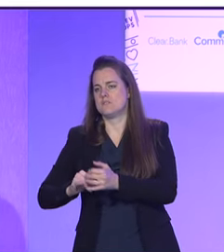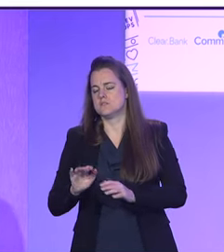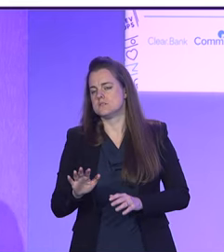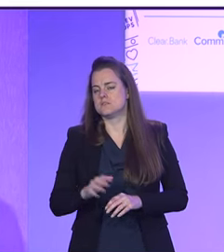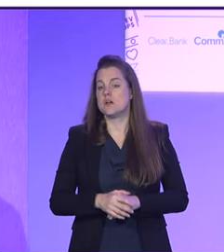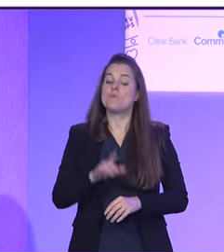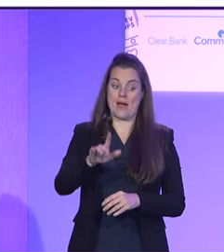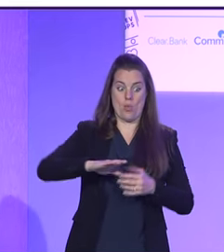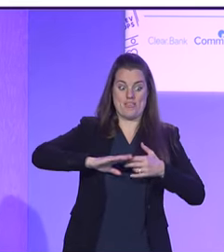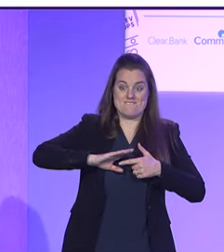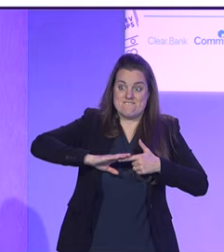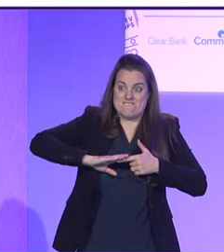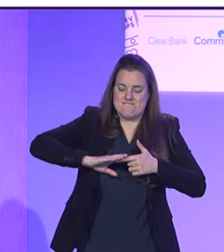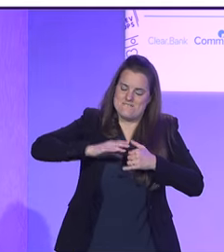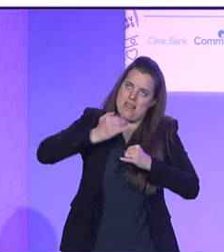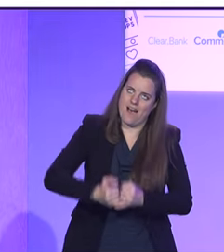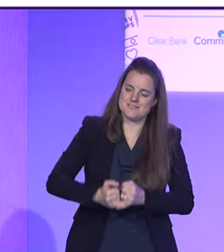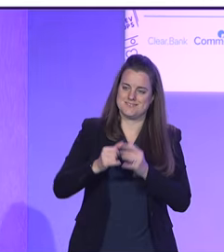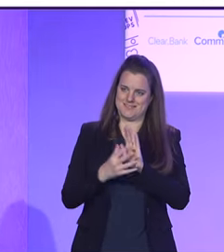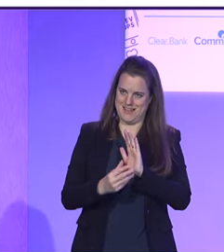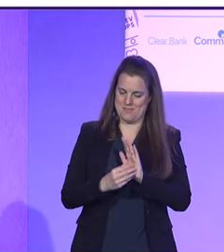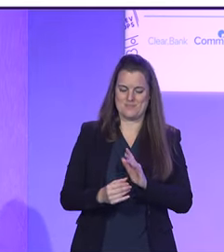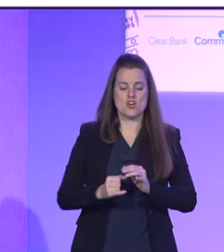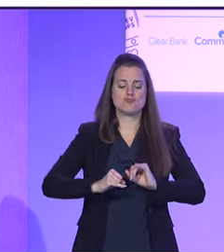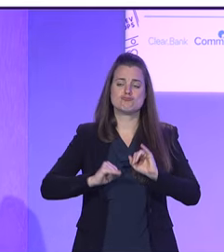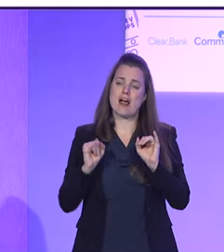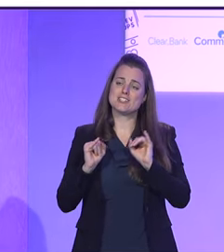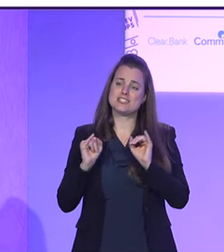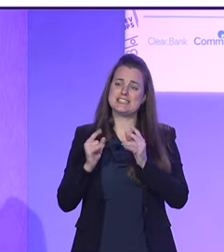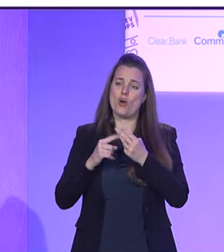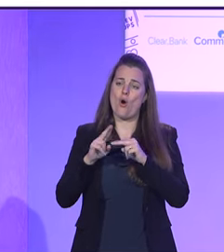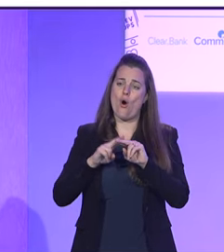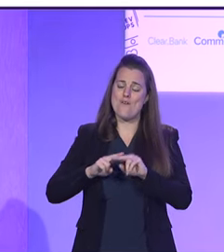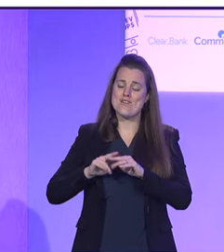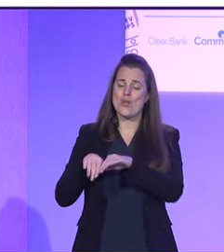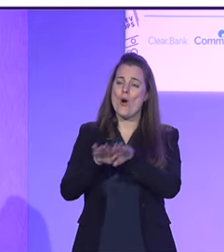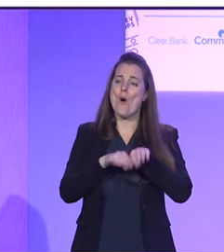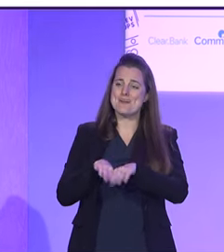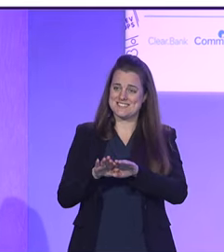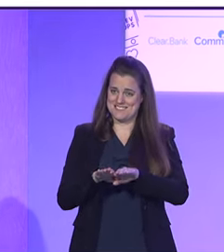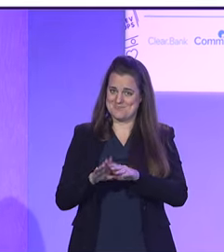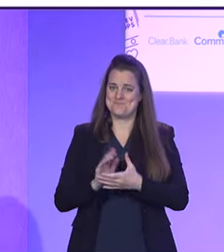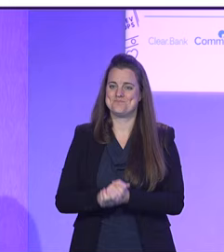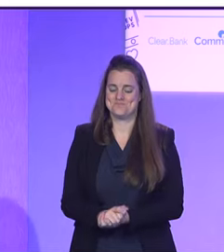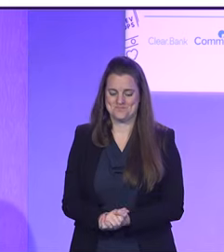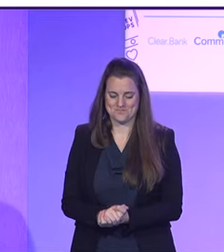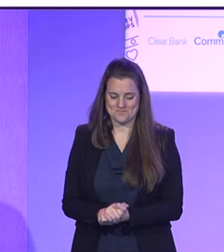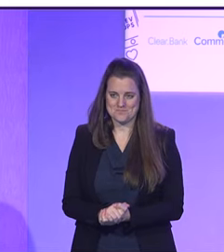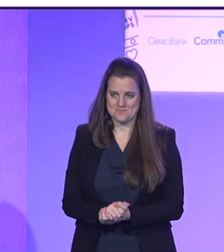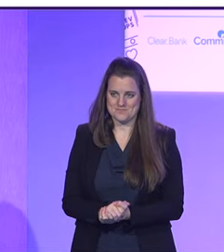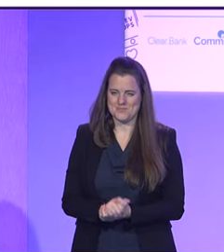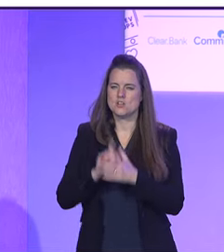So this is the final archetype, which is called the tragedy of the commons. And in the tragedy of the commons, it's all about